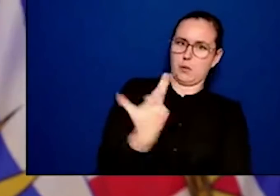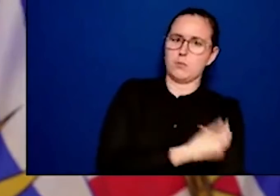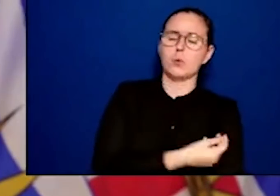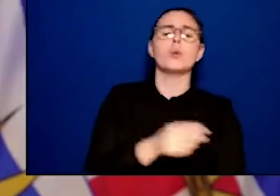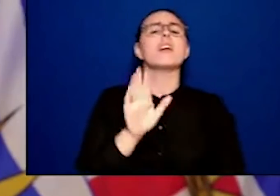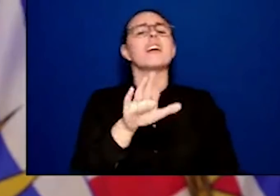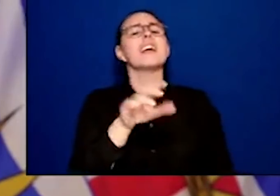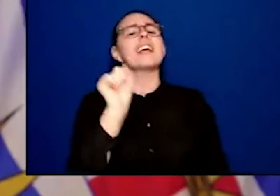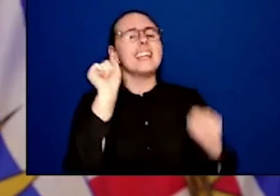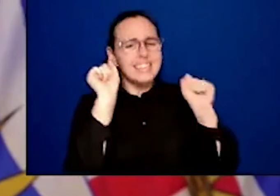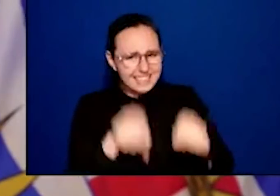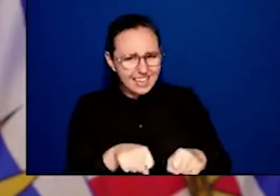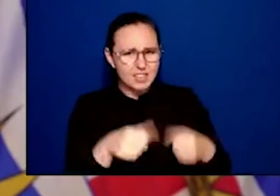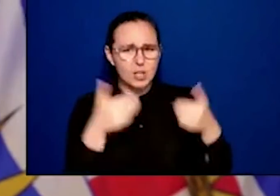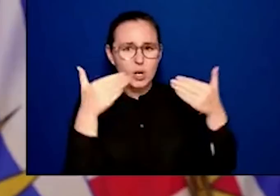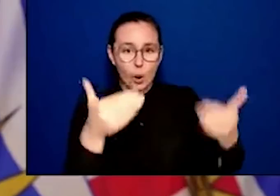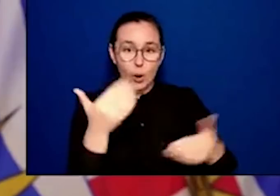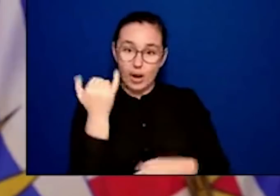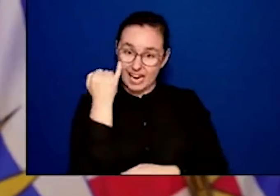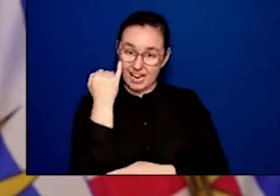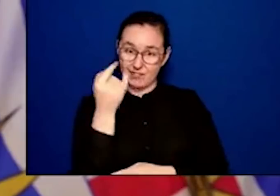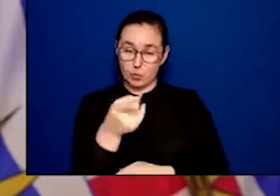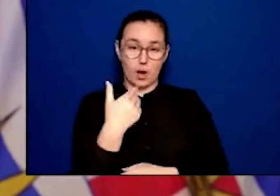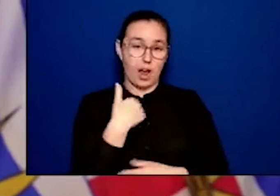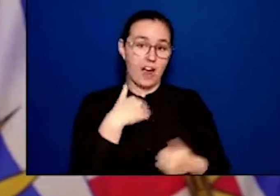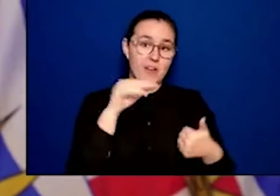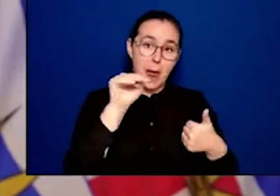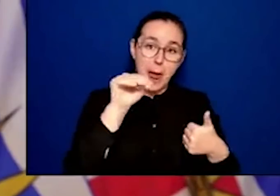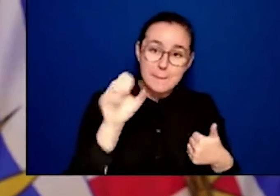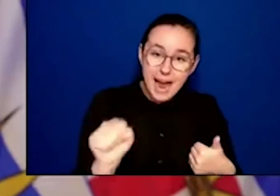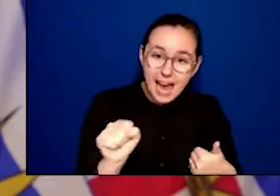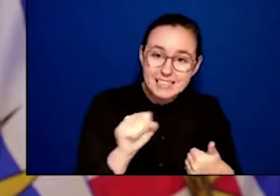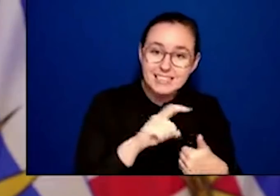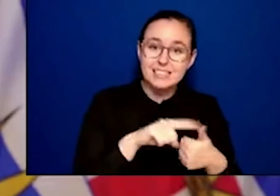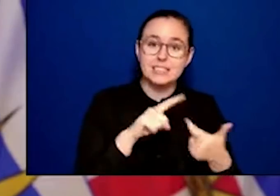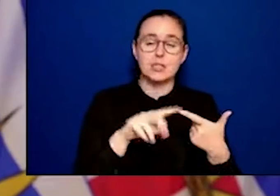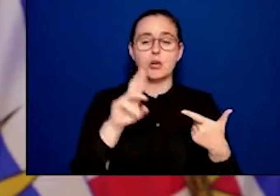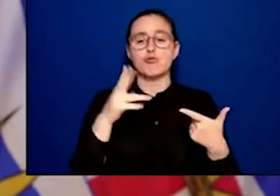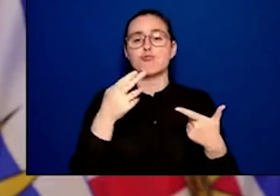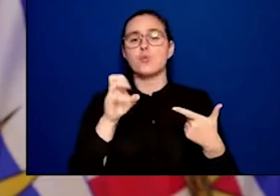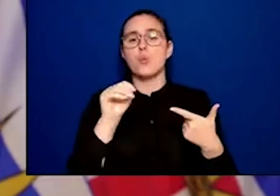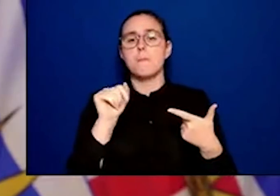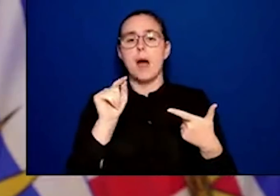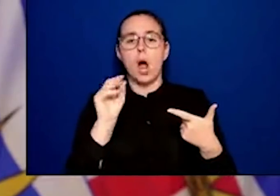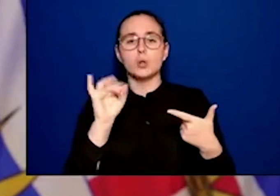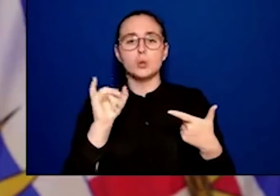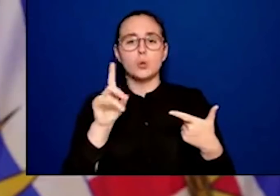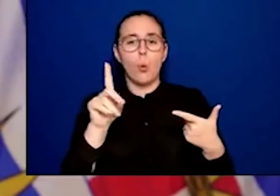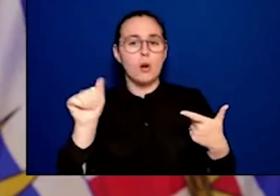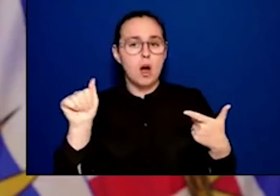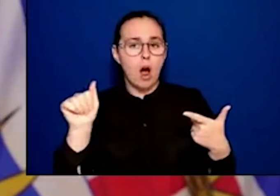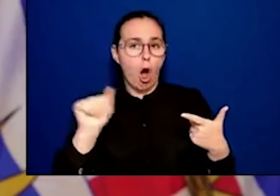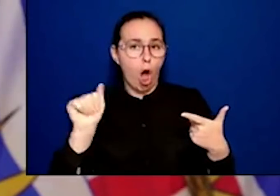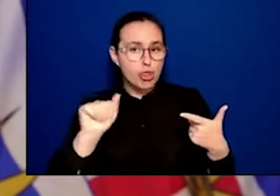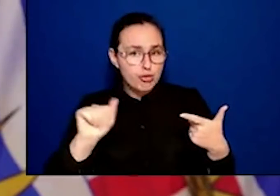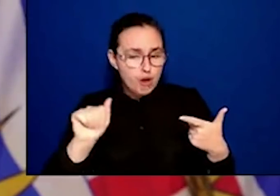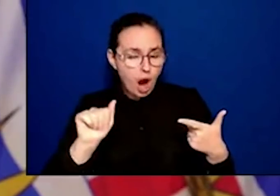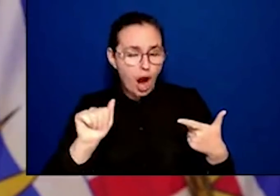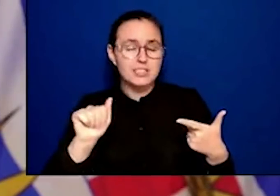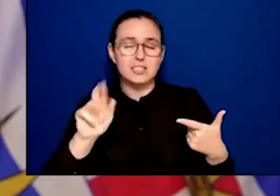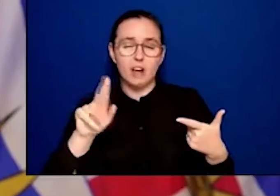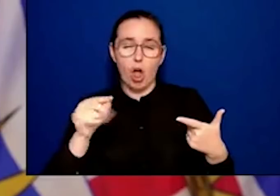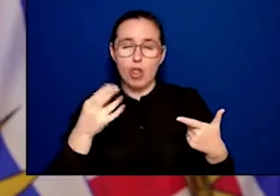have multiple sclerosis, if you have rheumatoid arthritis, if you have lupus and many other illnesses for which some of